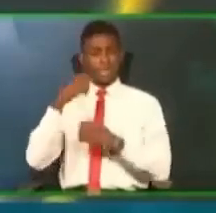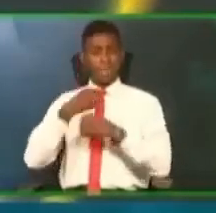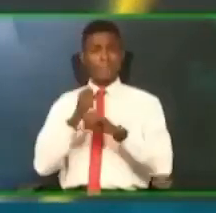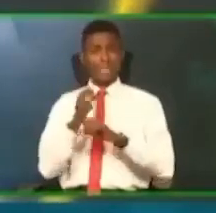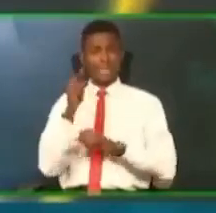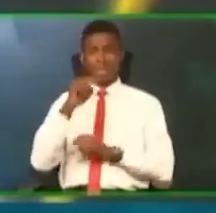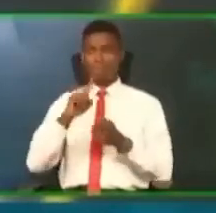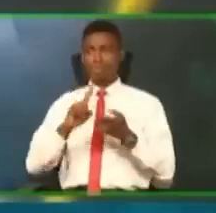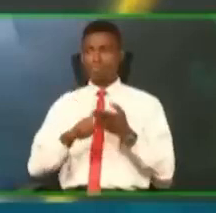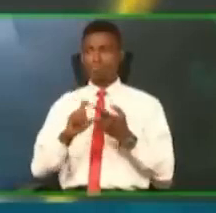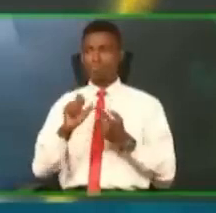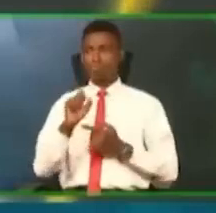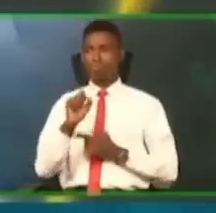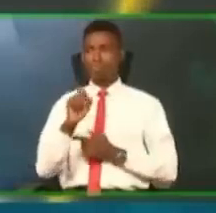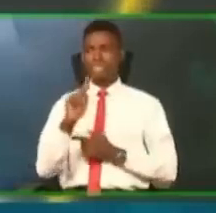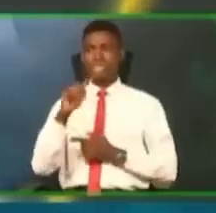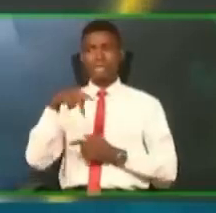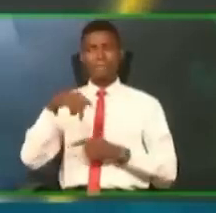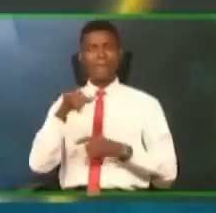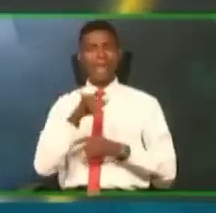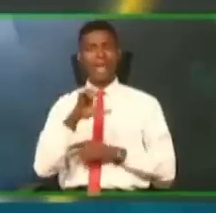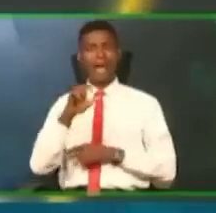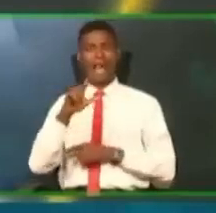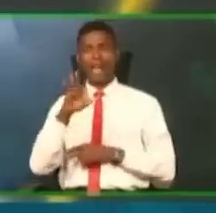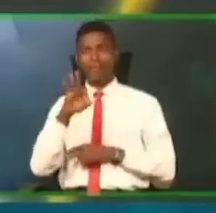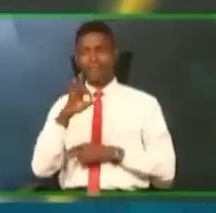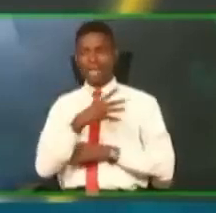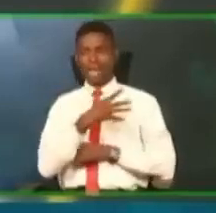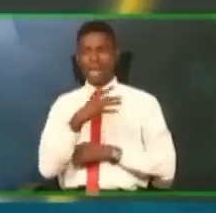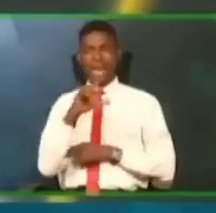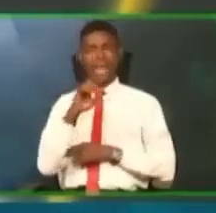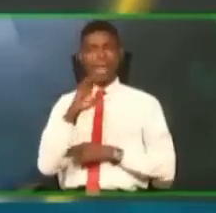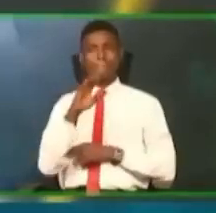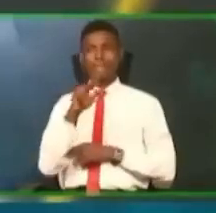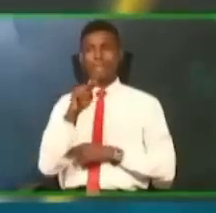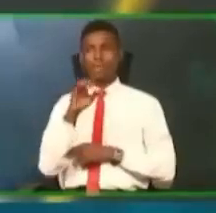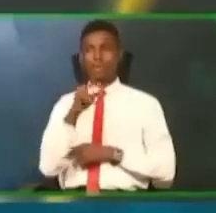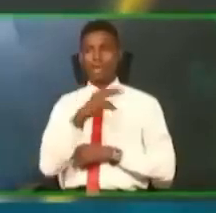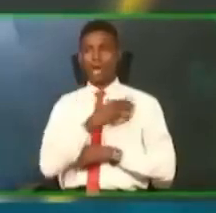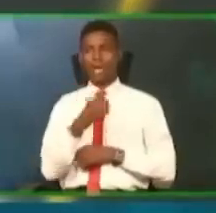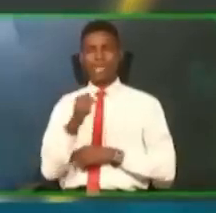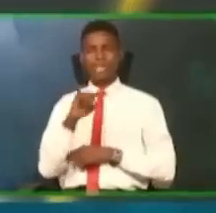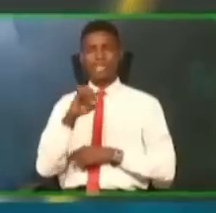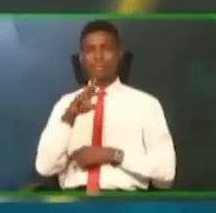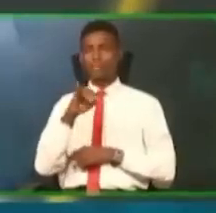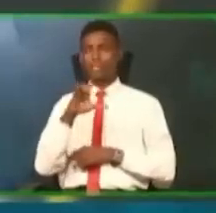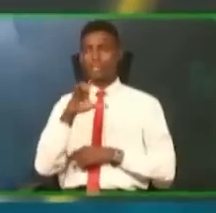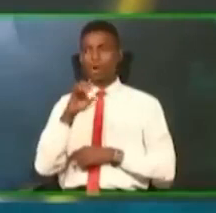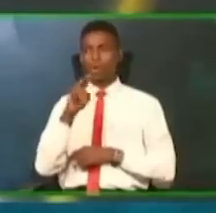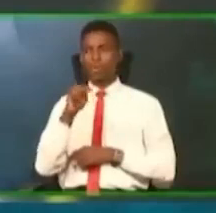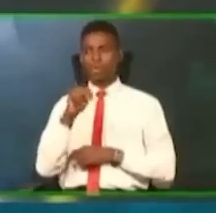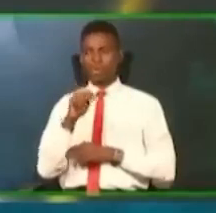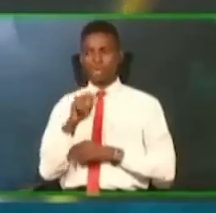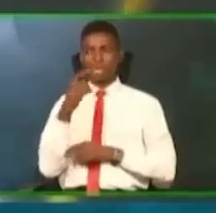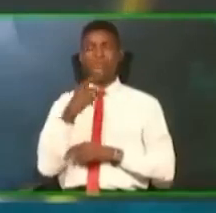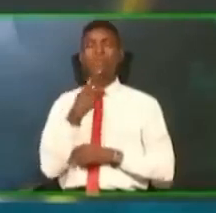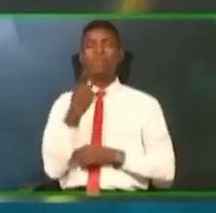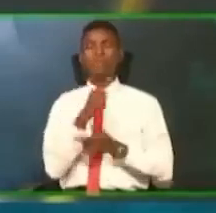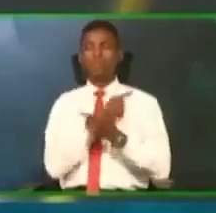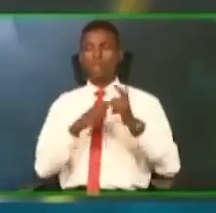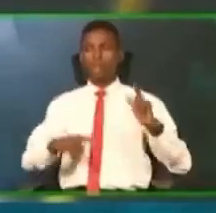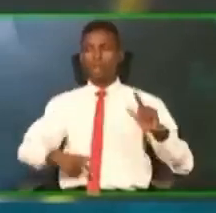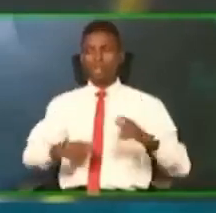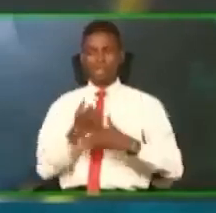a calf, Lebanon and Sirion like a young unicorn. The voice of the Lord divided the flames